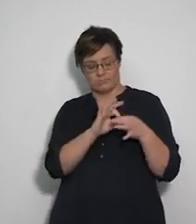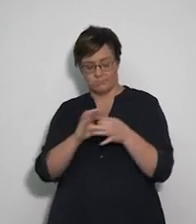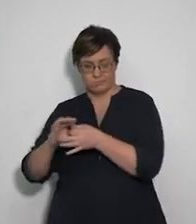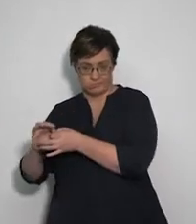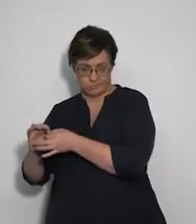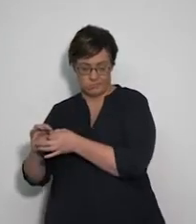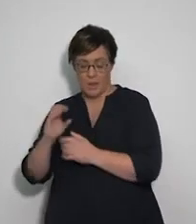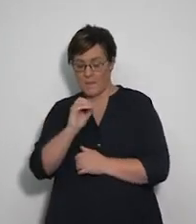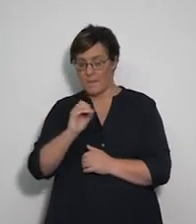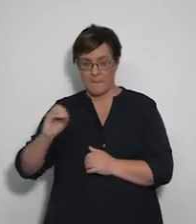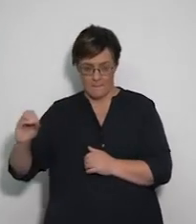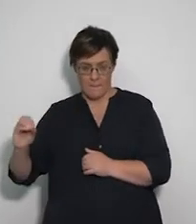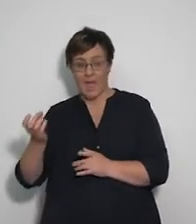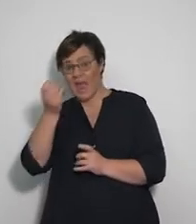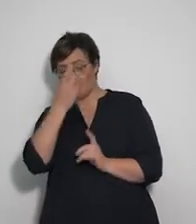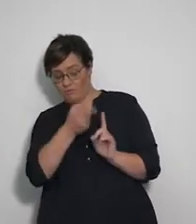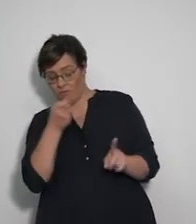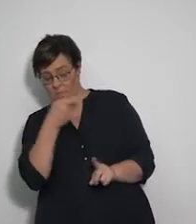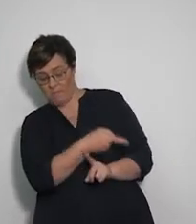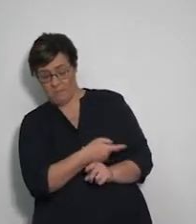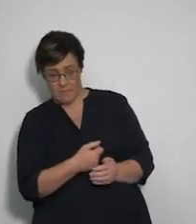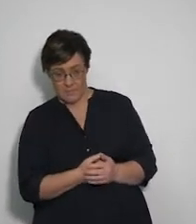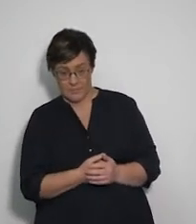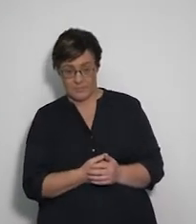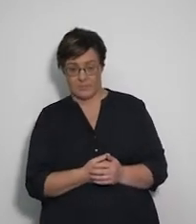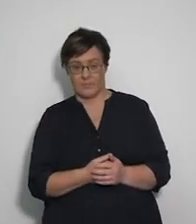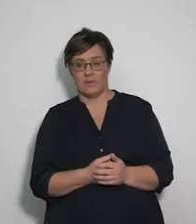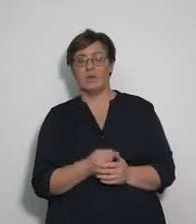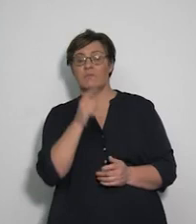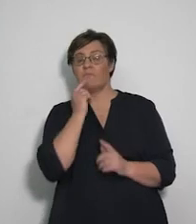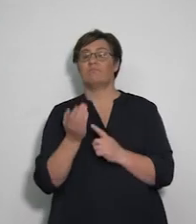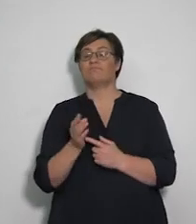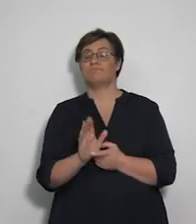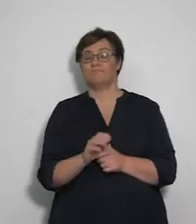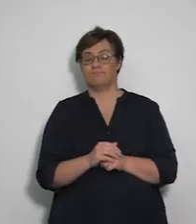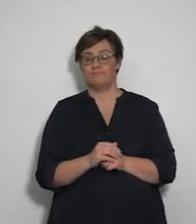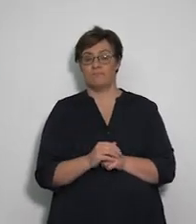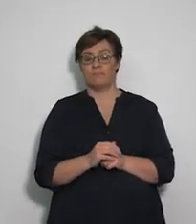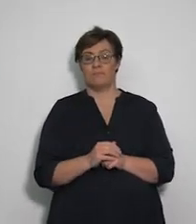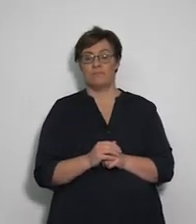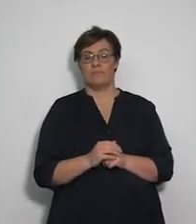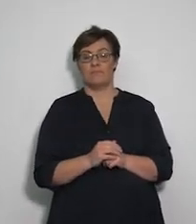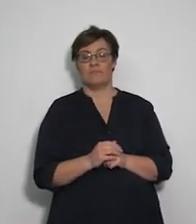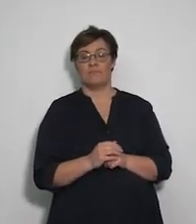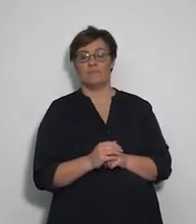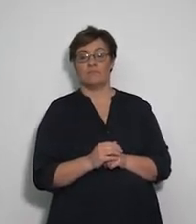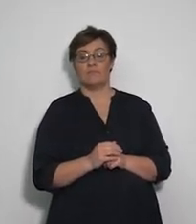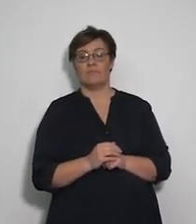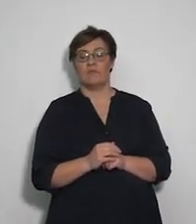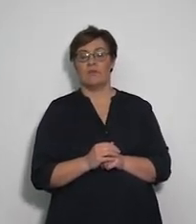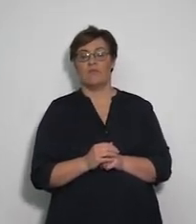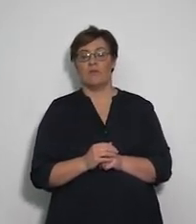of amino acids with information that comes from the mRNA. So here we're looking at this illustration that shows